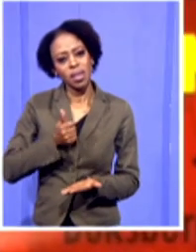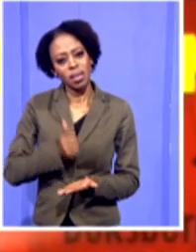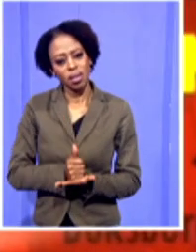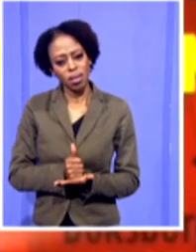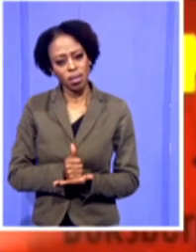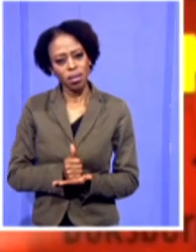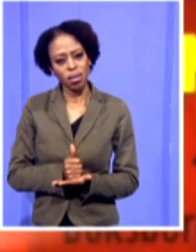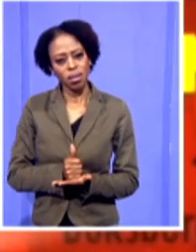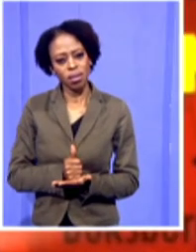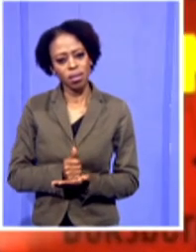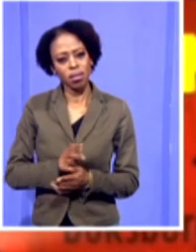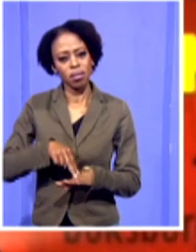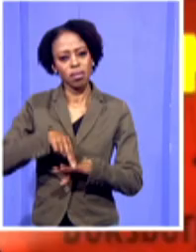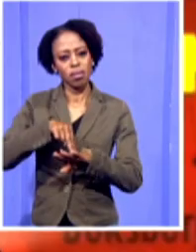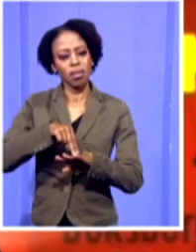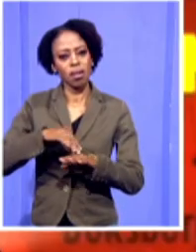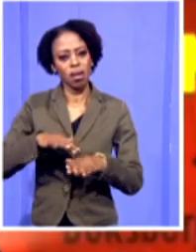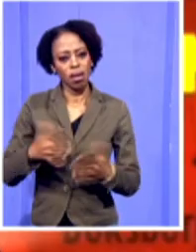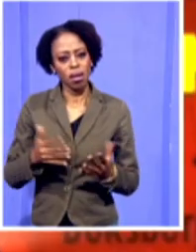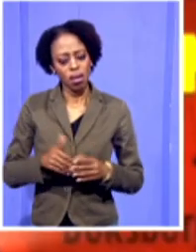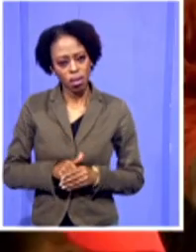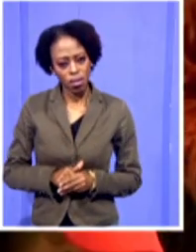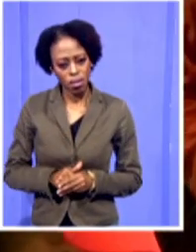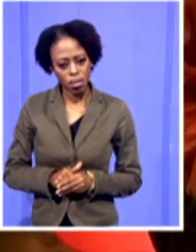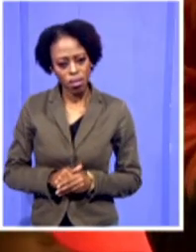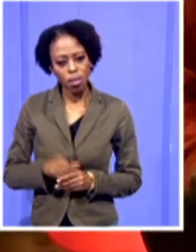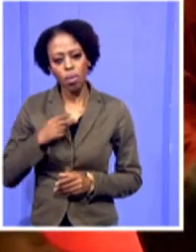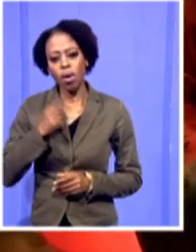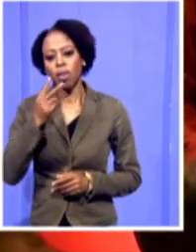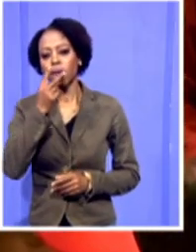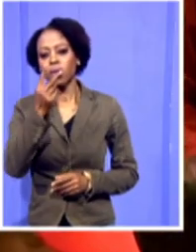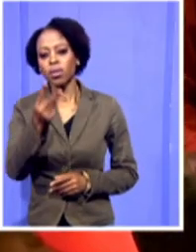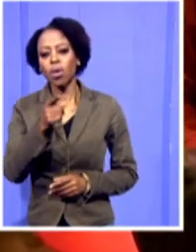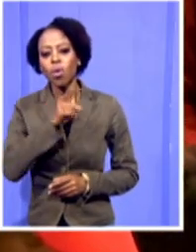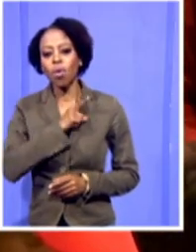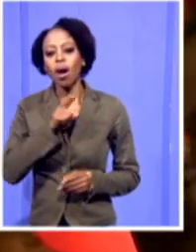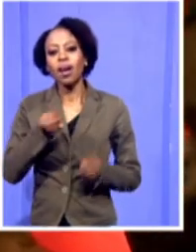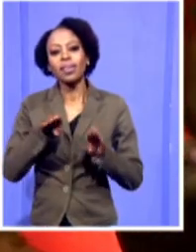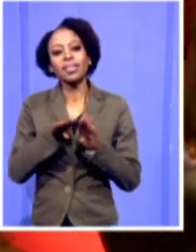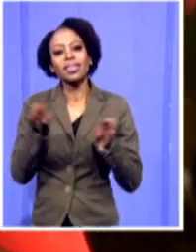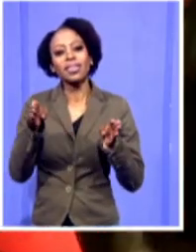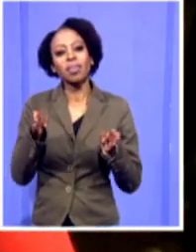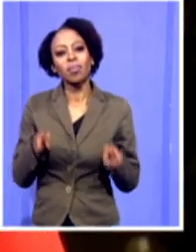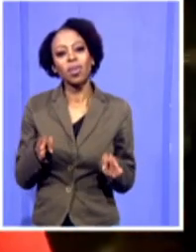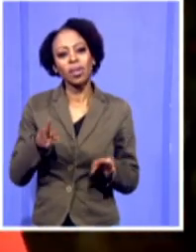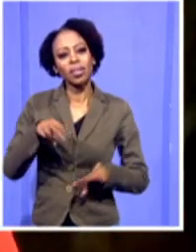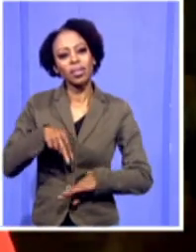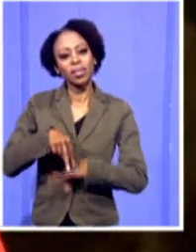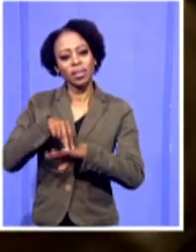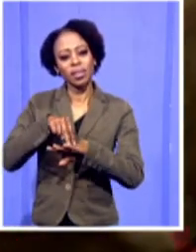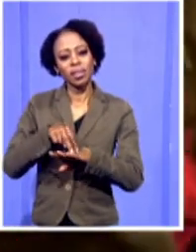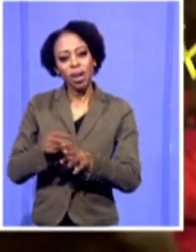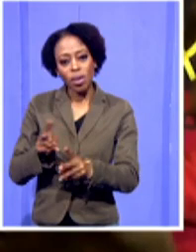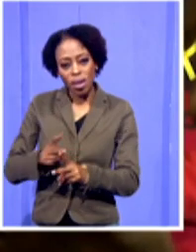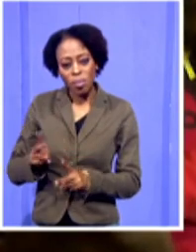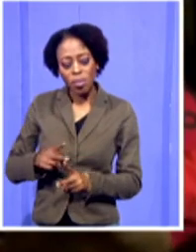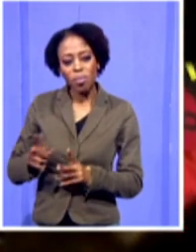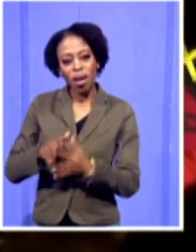standing. They are the only ones who are sitting because they are on top of tables. It's organizing anarchy